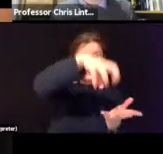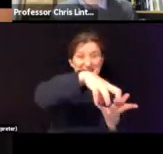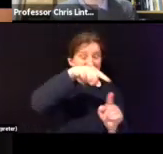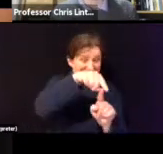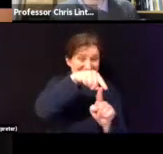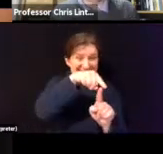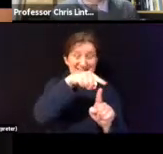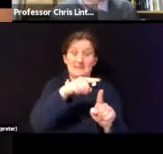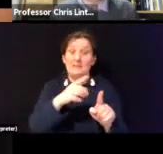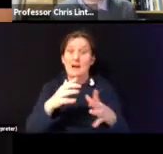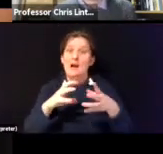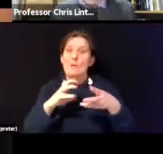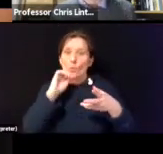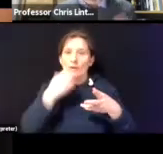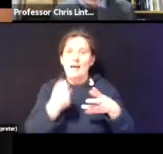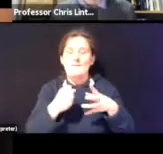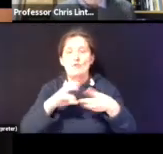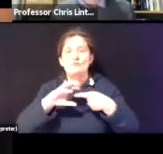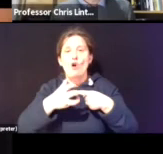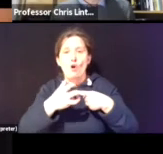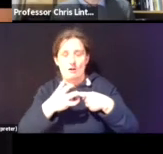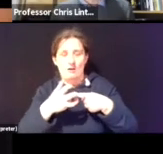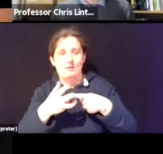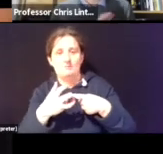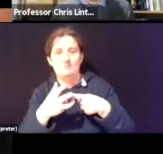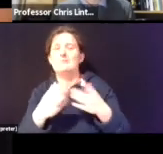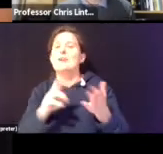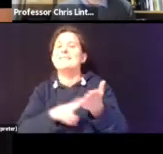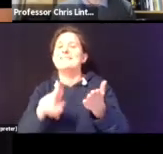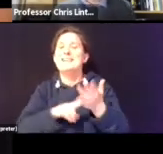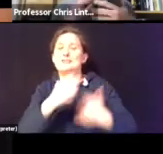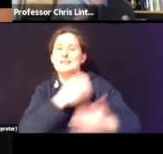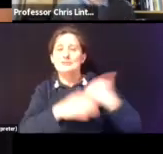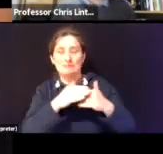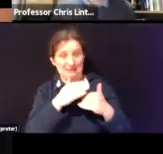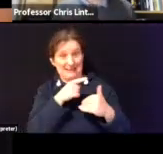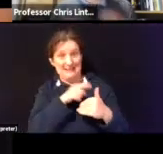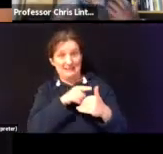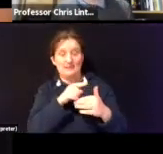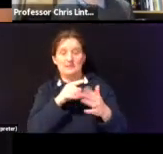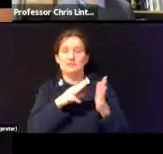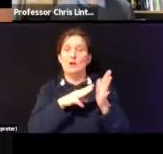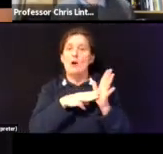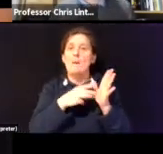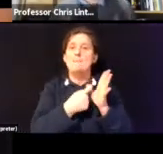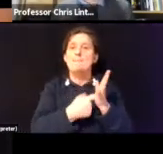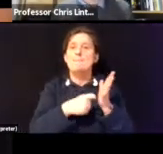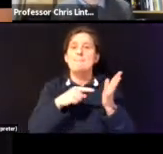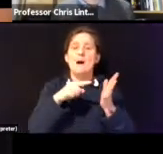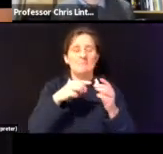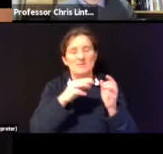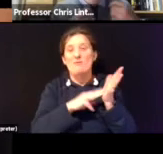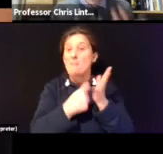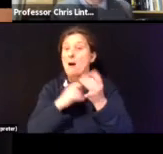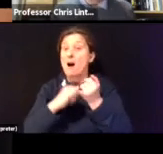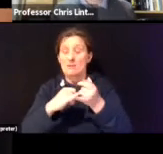collection of the Natural History Museum in London. And this is a Martian meteorite, so a bit of Mars that was blasted off, traveled